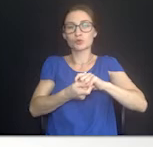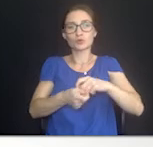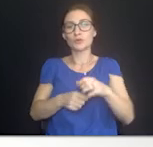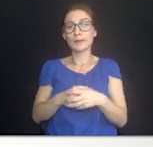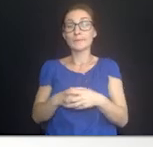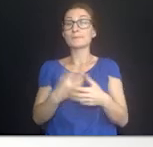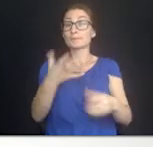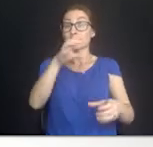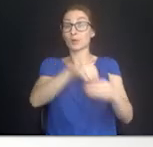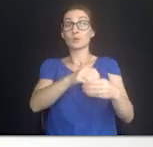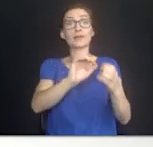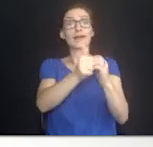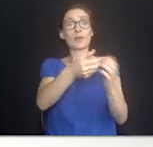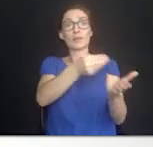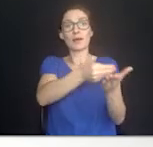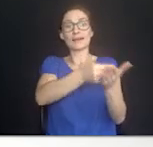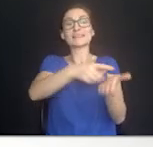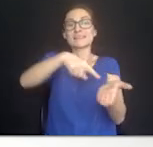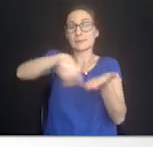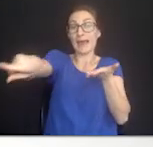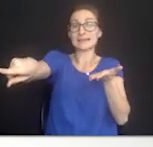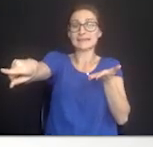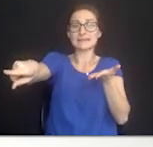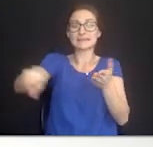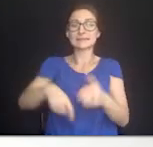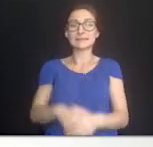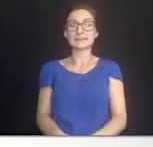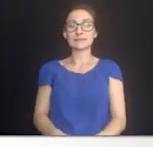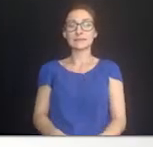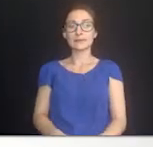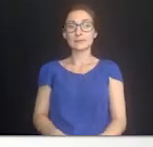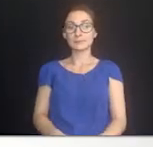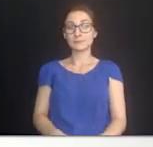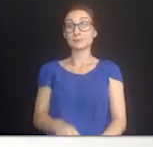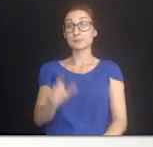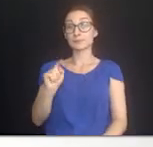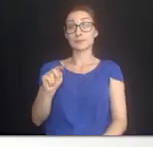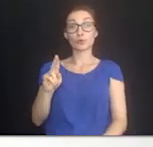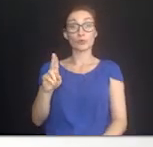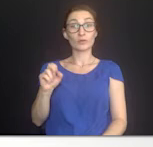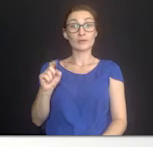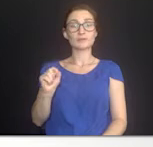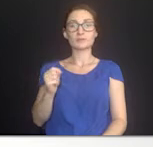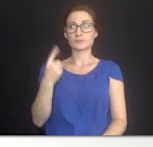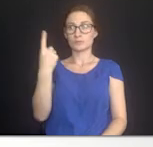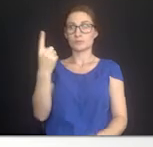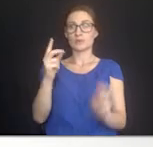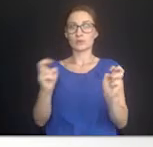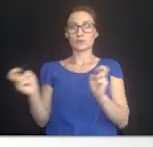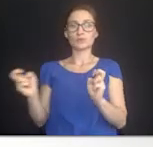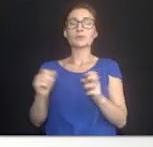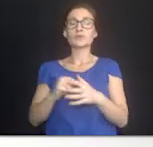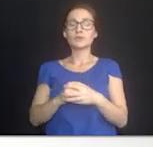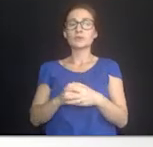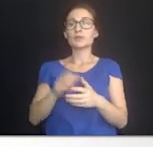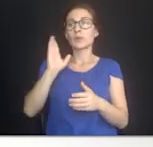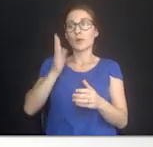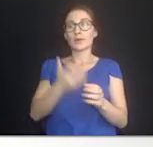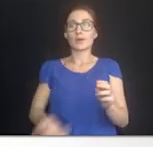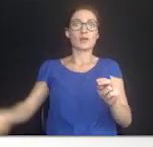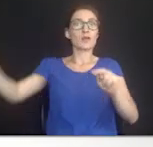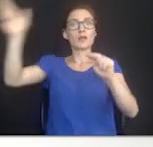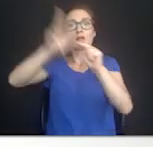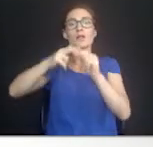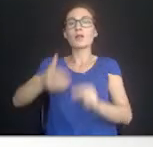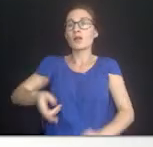money is supposed to be spent. The problem with these trusts is they are unfortunately taxed at the highest tax